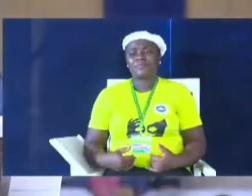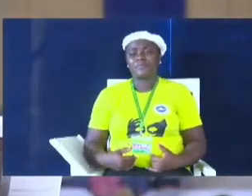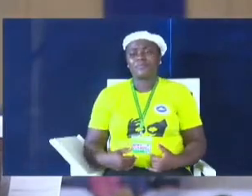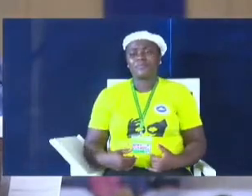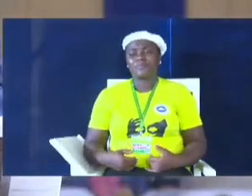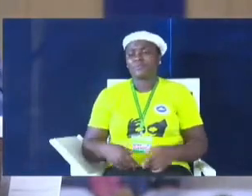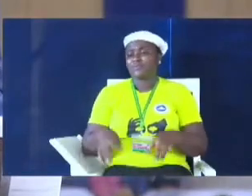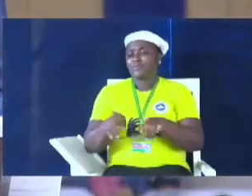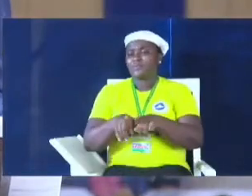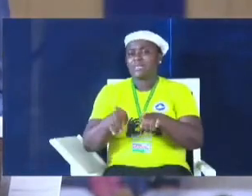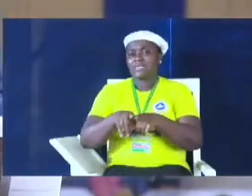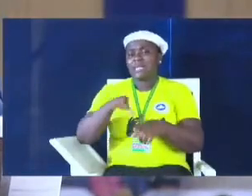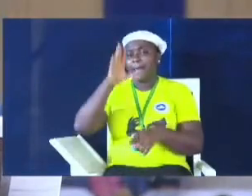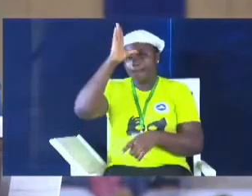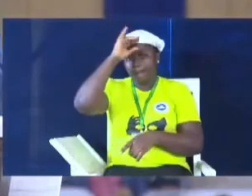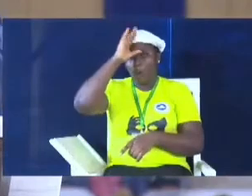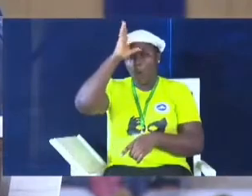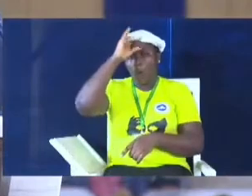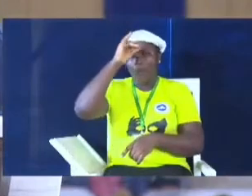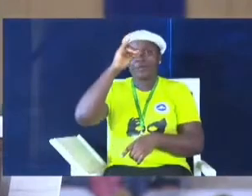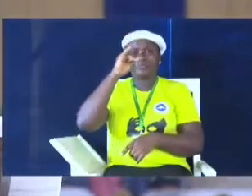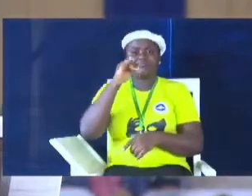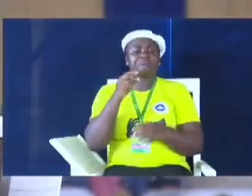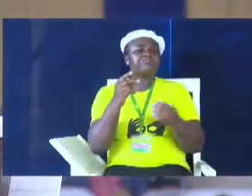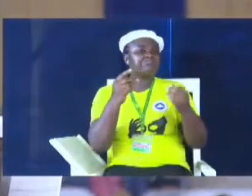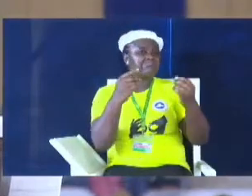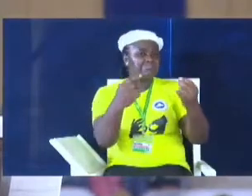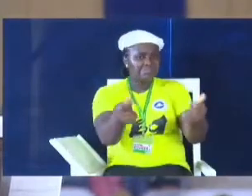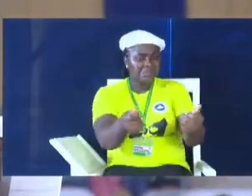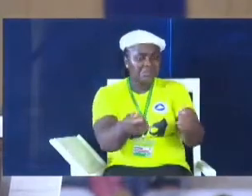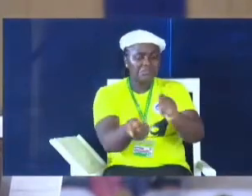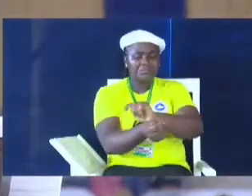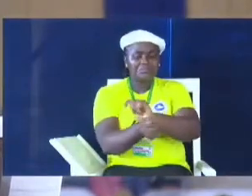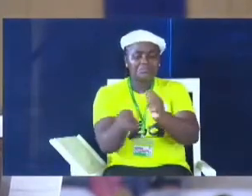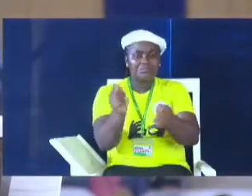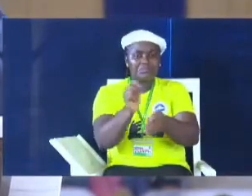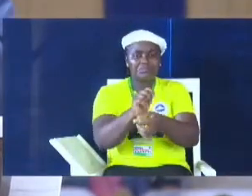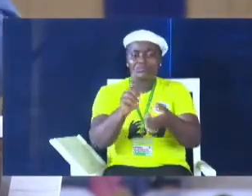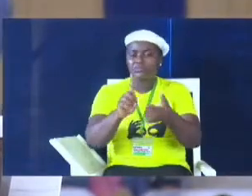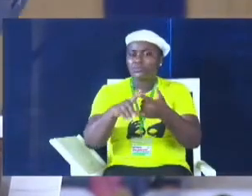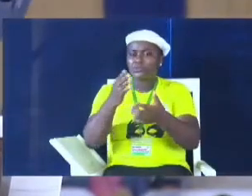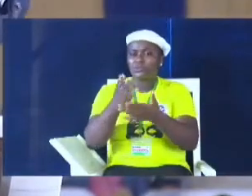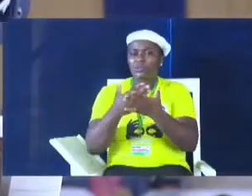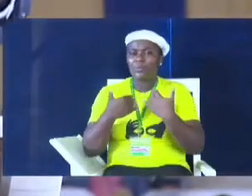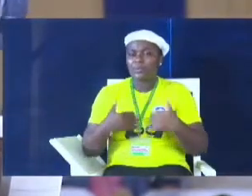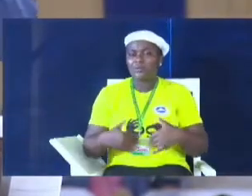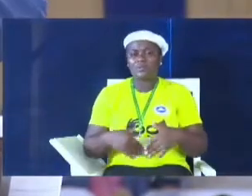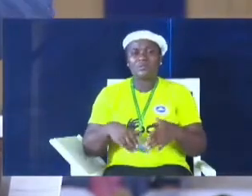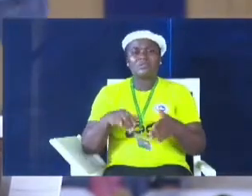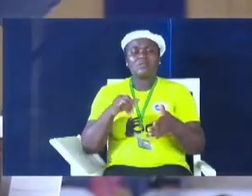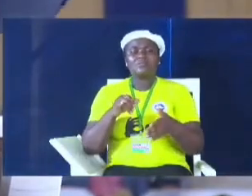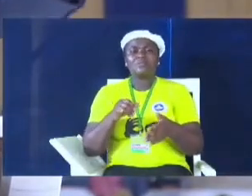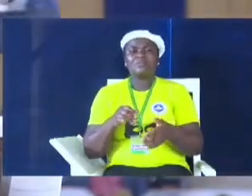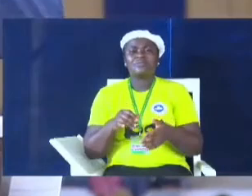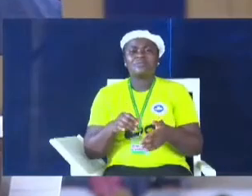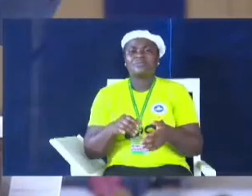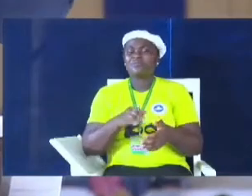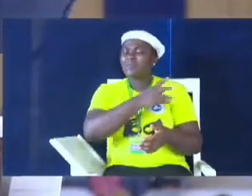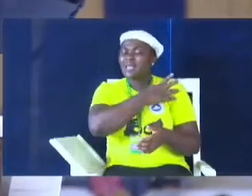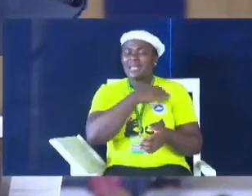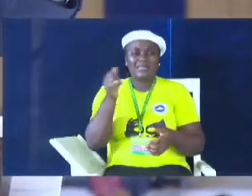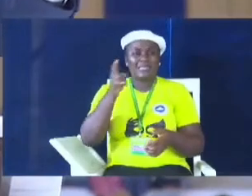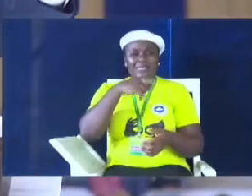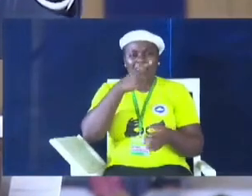The same boy suddenly turned to someone. They all fell on their faces and said to him